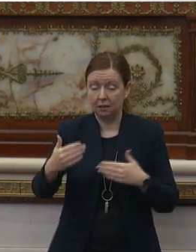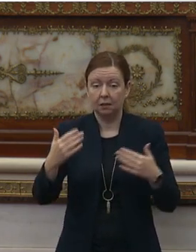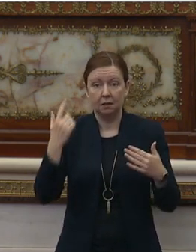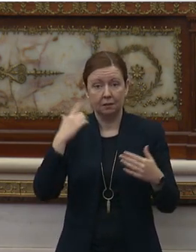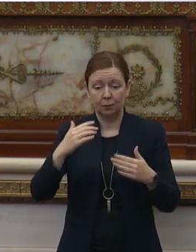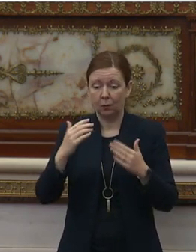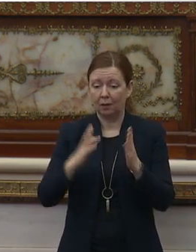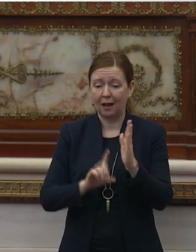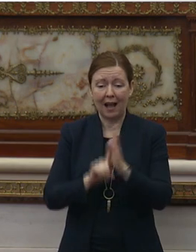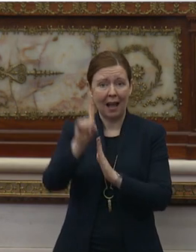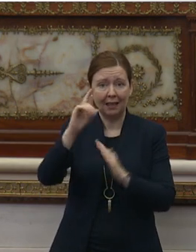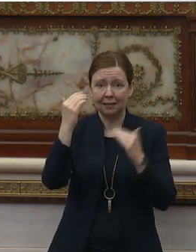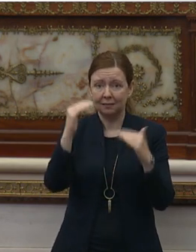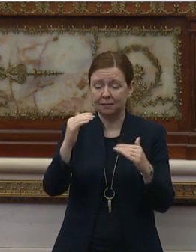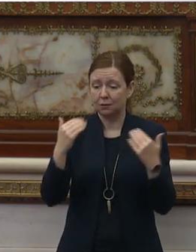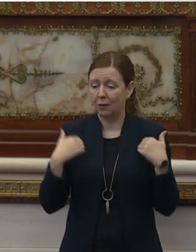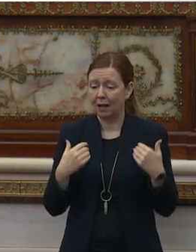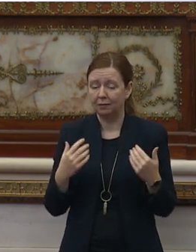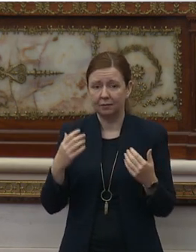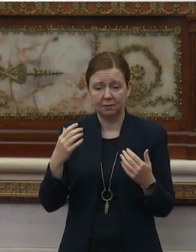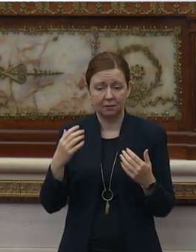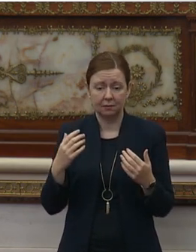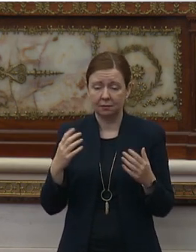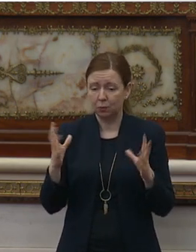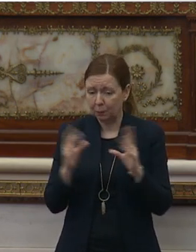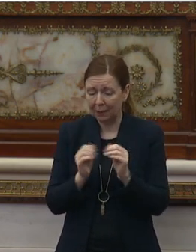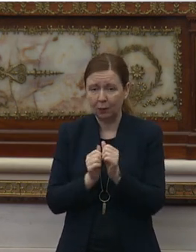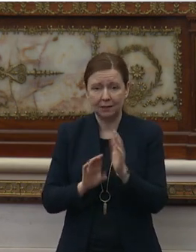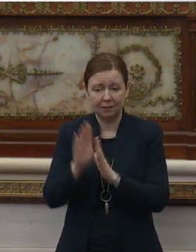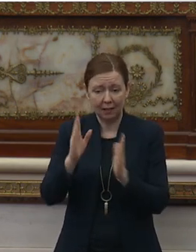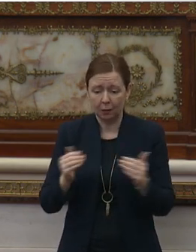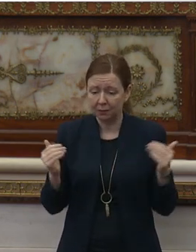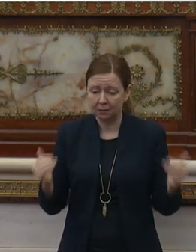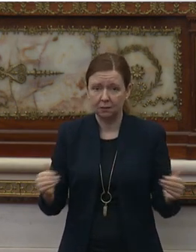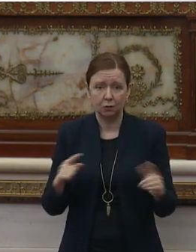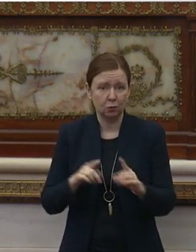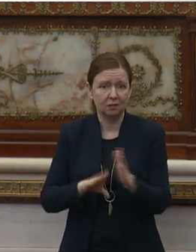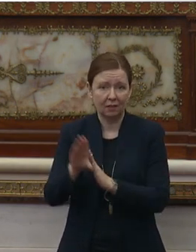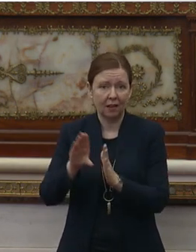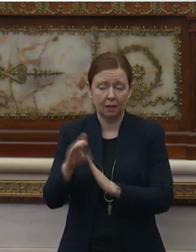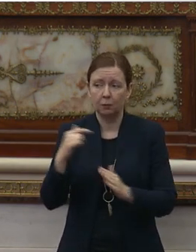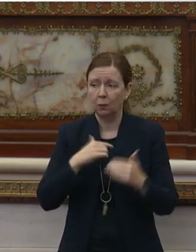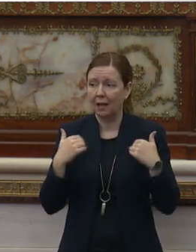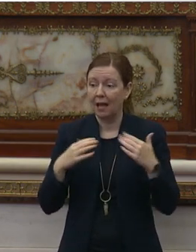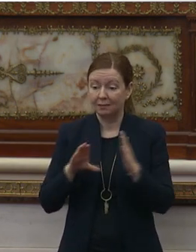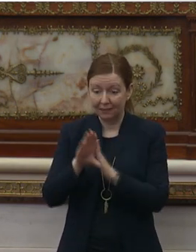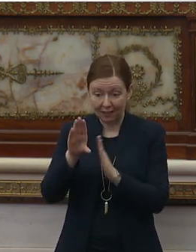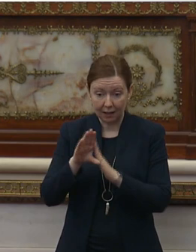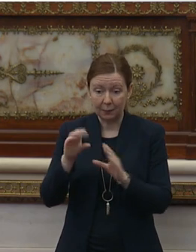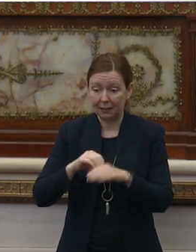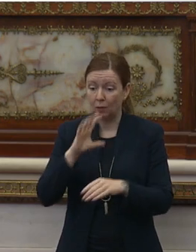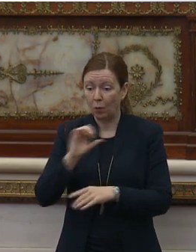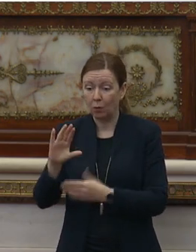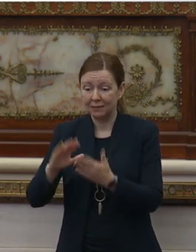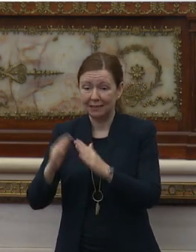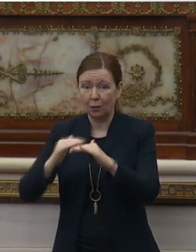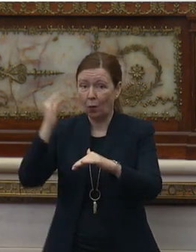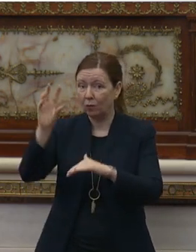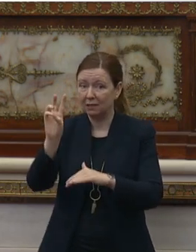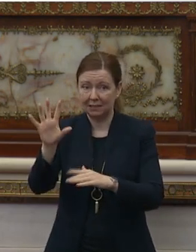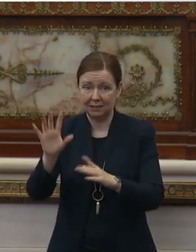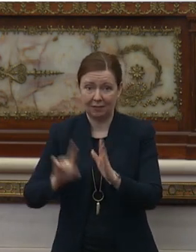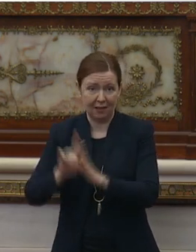in development and meet with the developers as they move forward to develop. We had development in Old City over 65